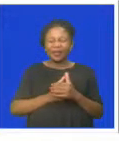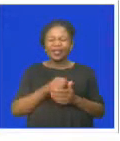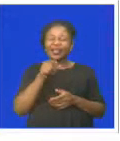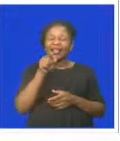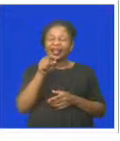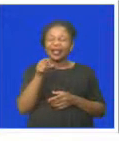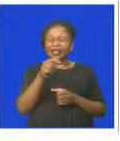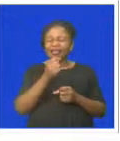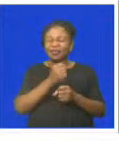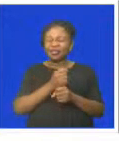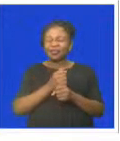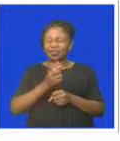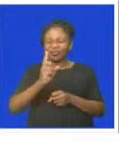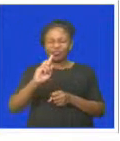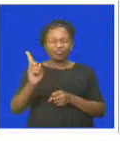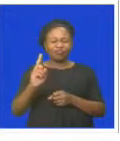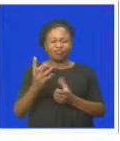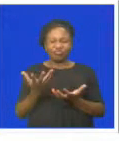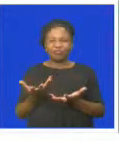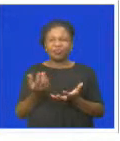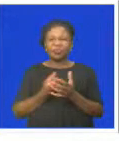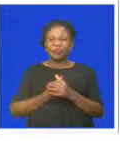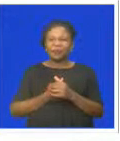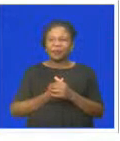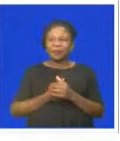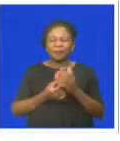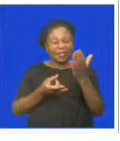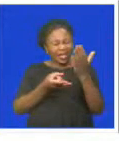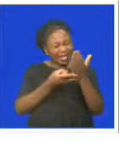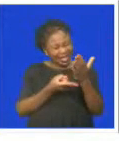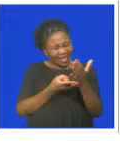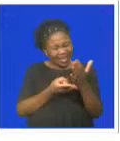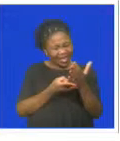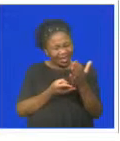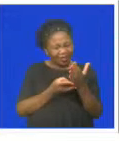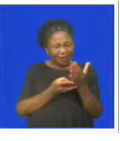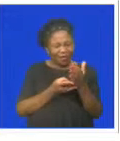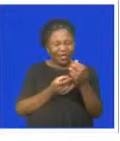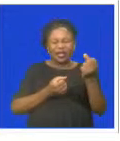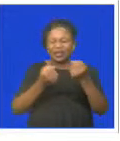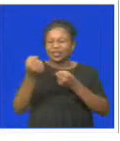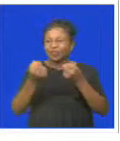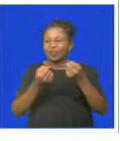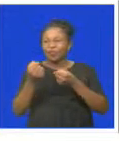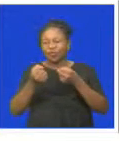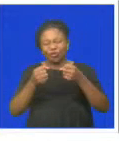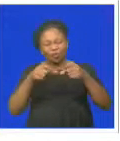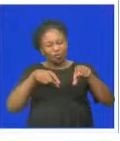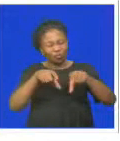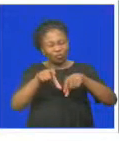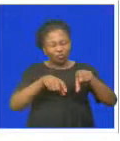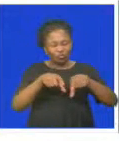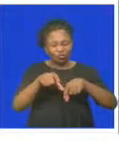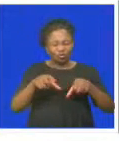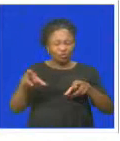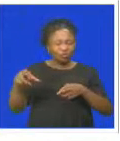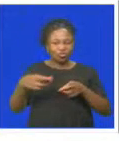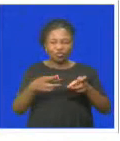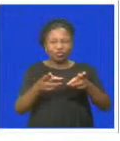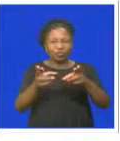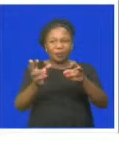officer controls traffic on roads. Traffic officer